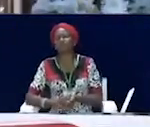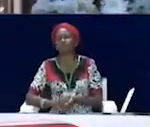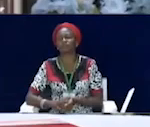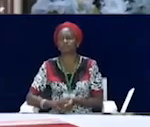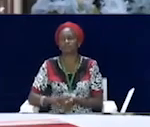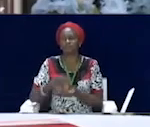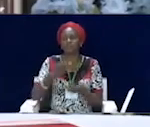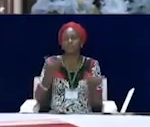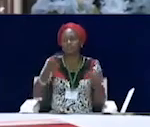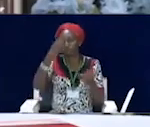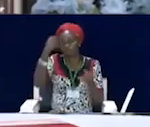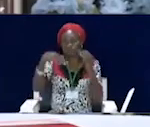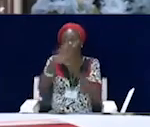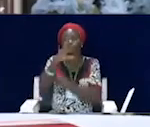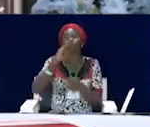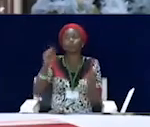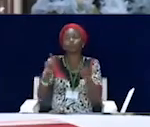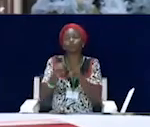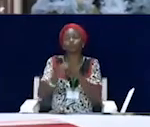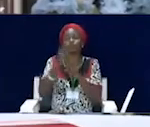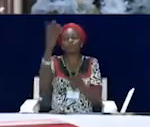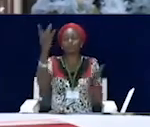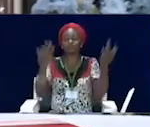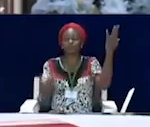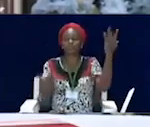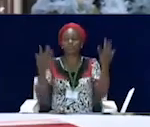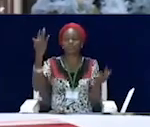Now, because God is also fire.